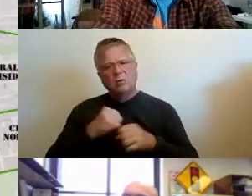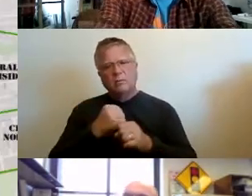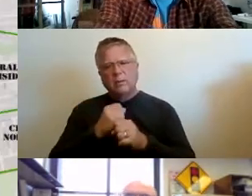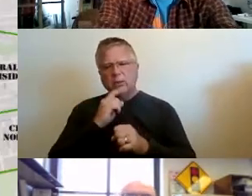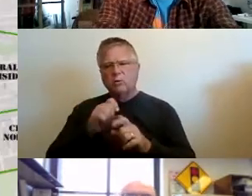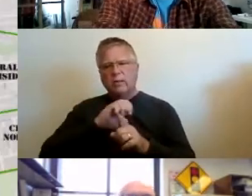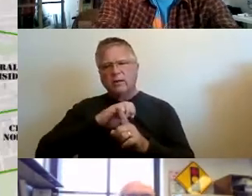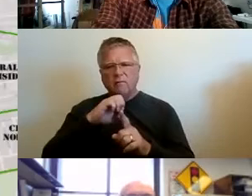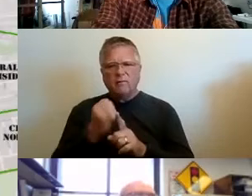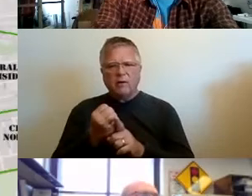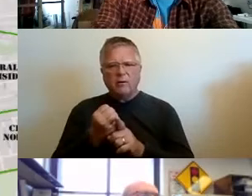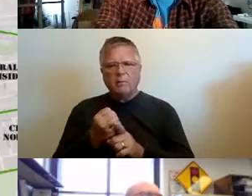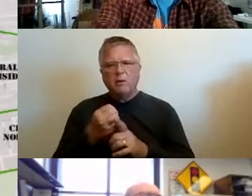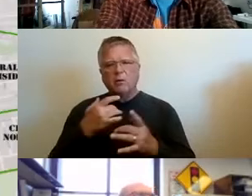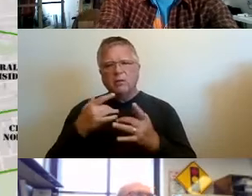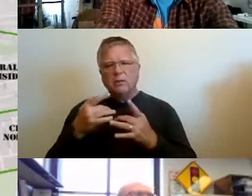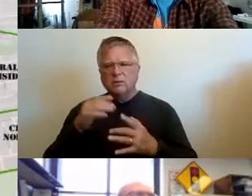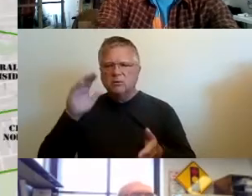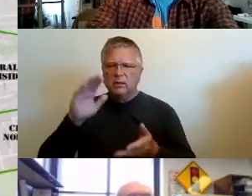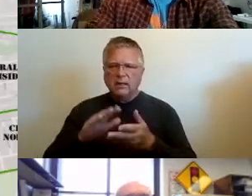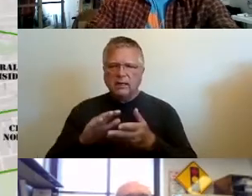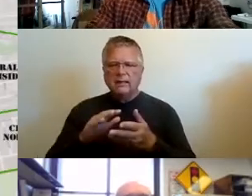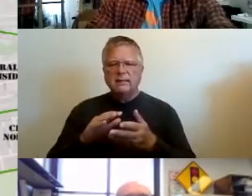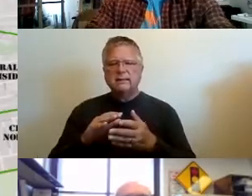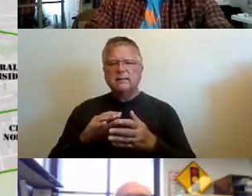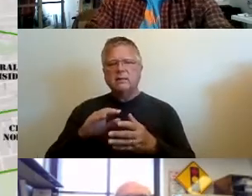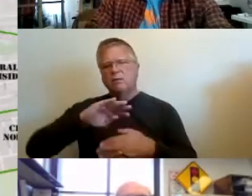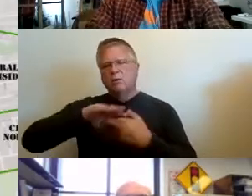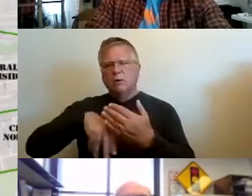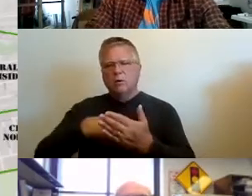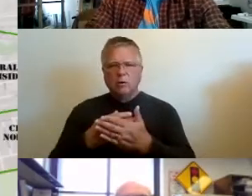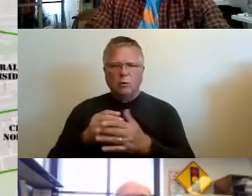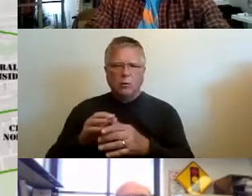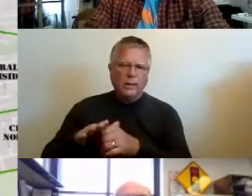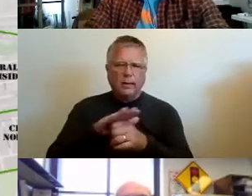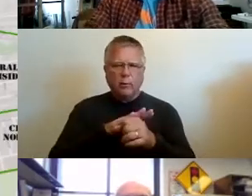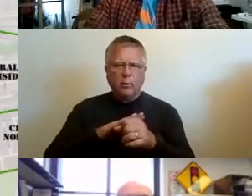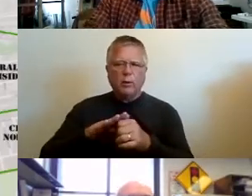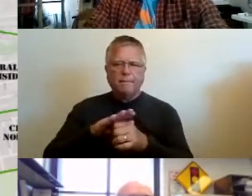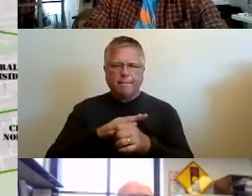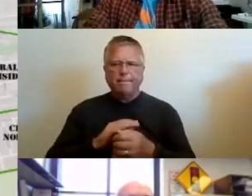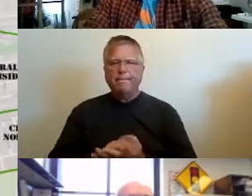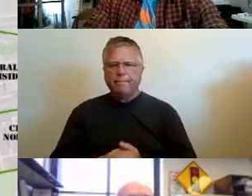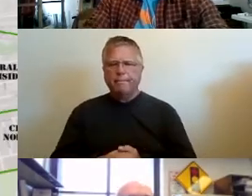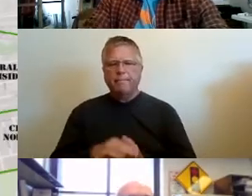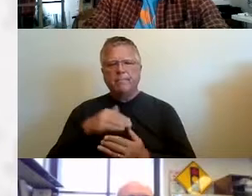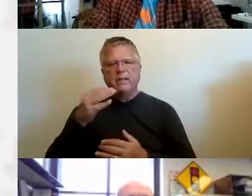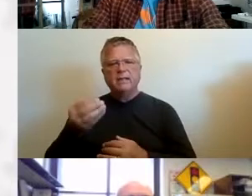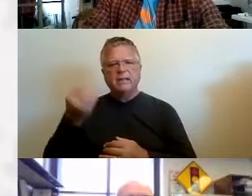environmental concern for the whole neighborhood. Next slide,